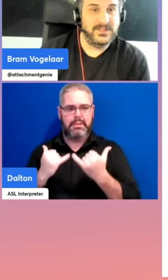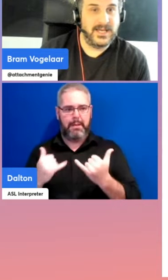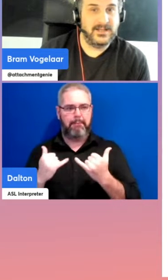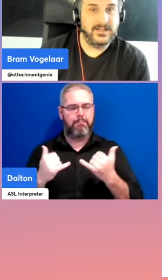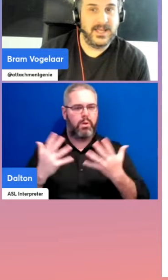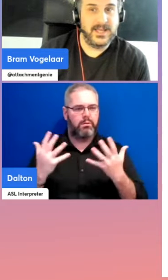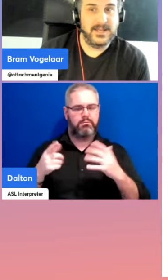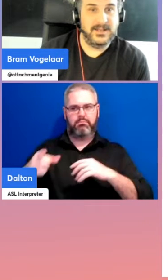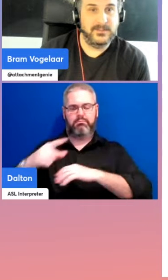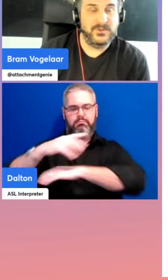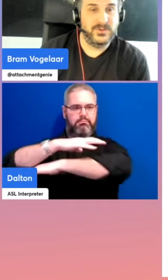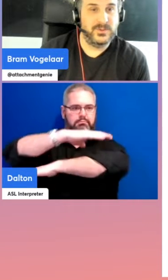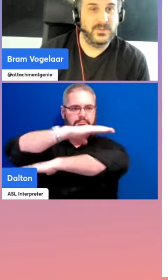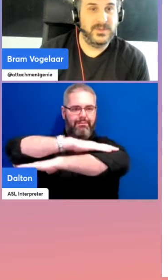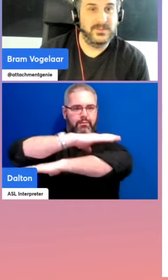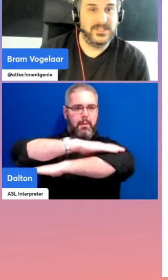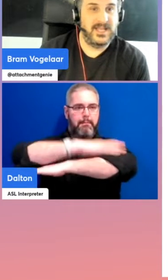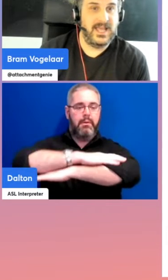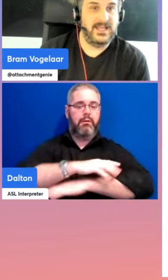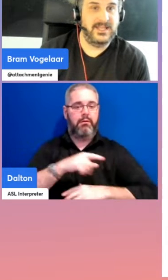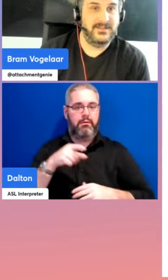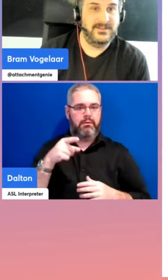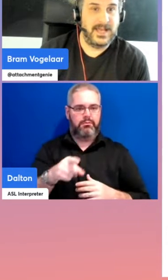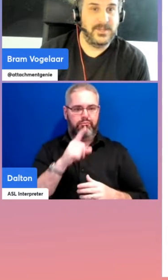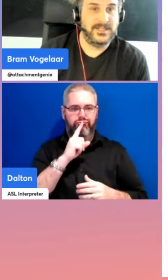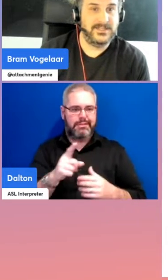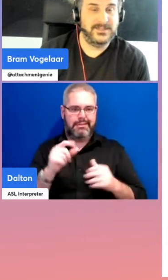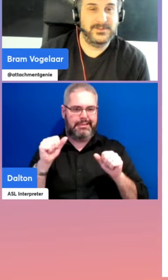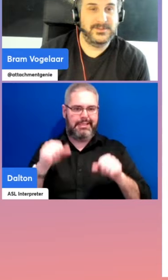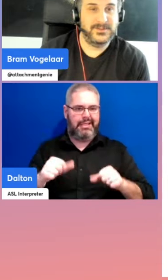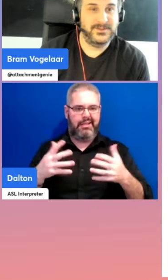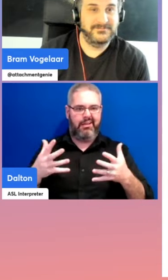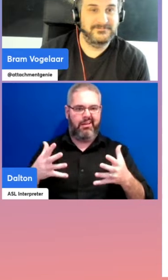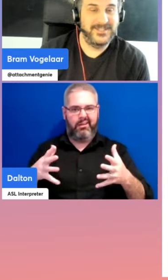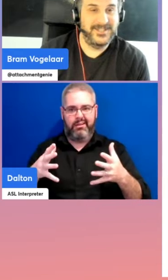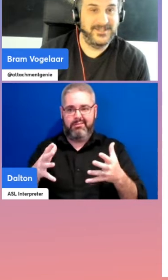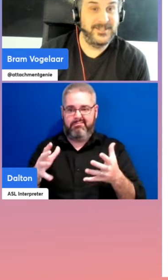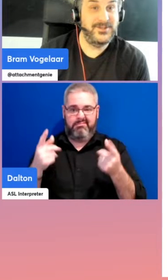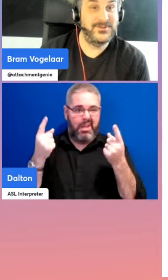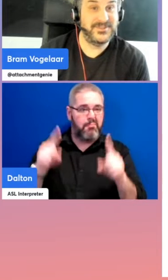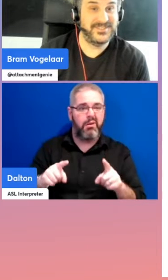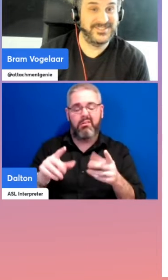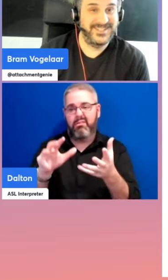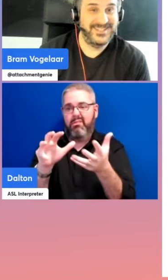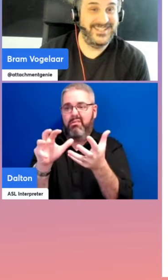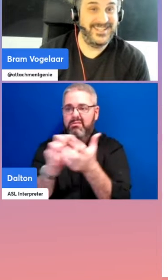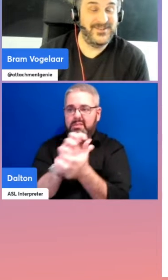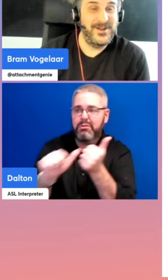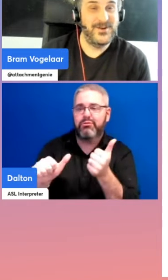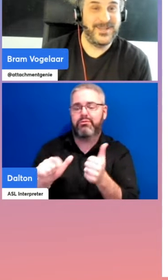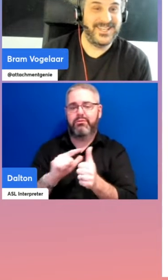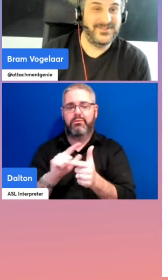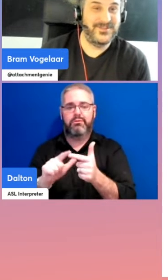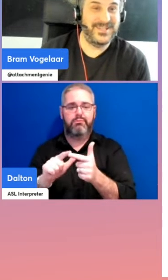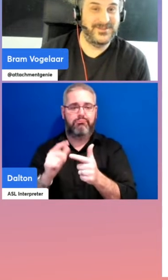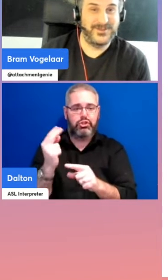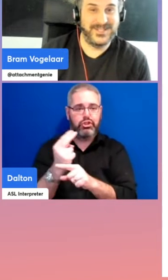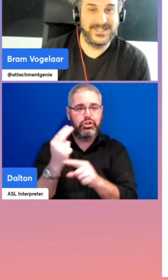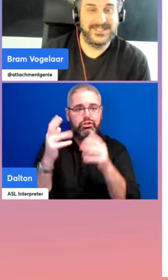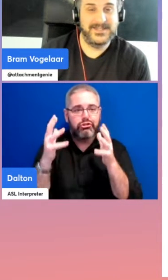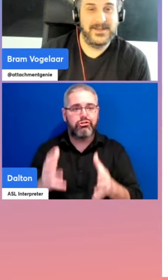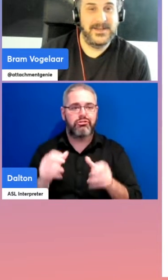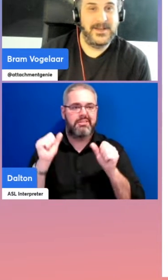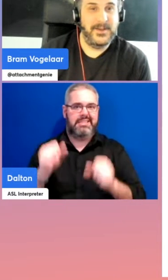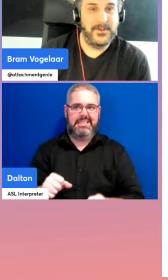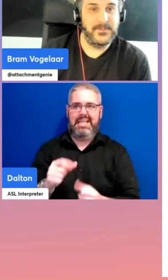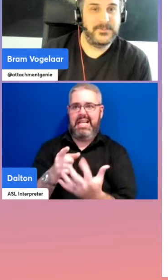platform that can absorb pretty much any damage or users we can inflict upon